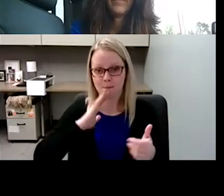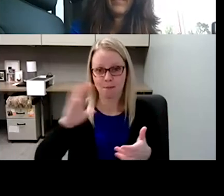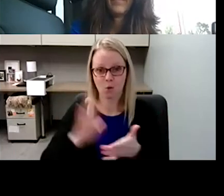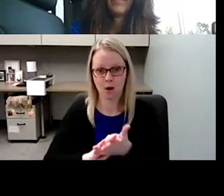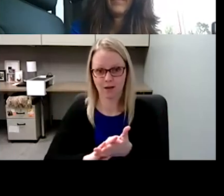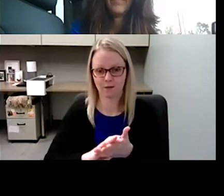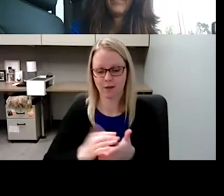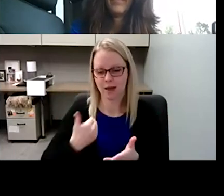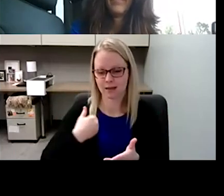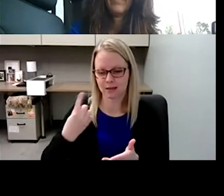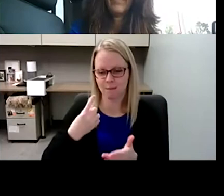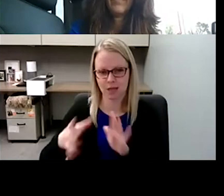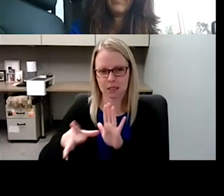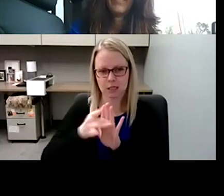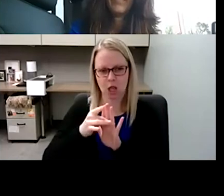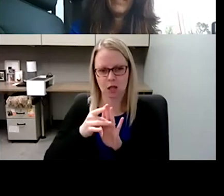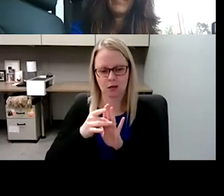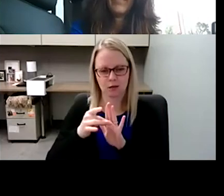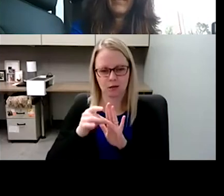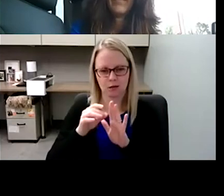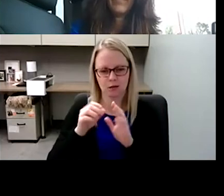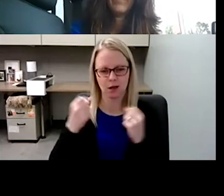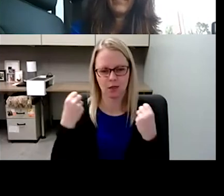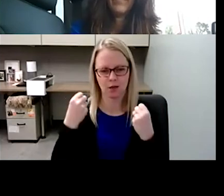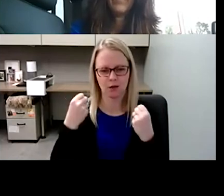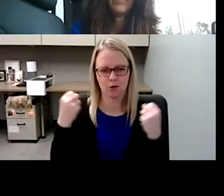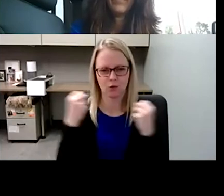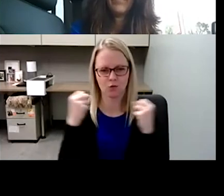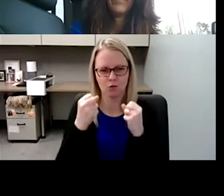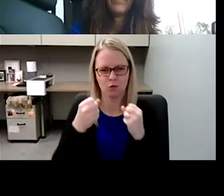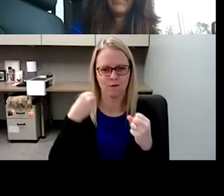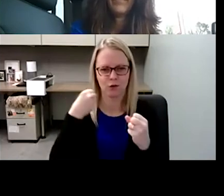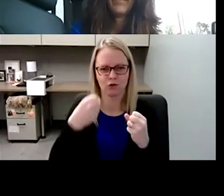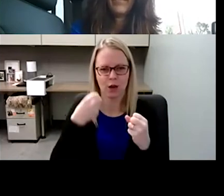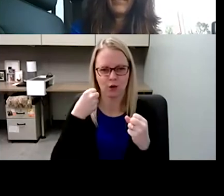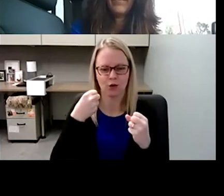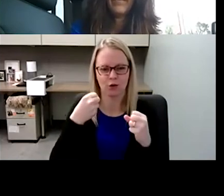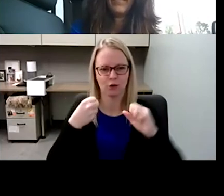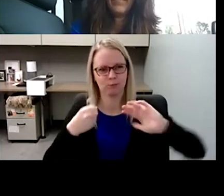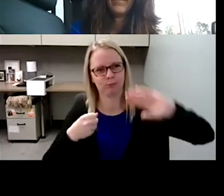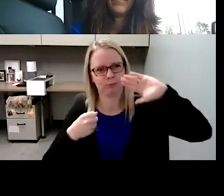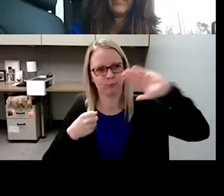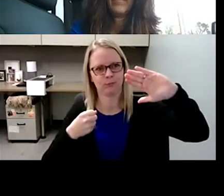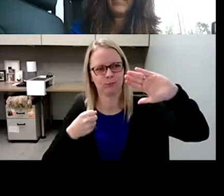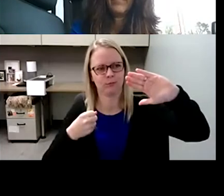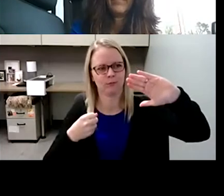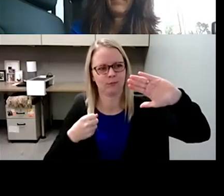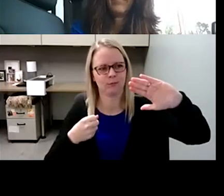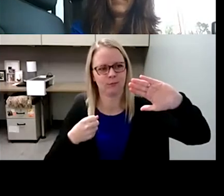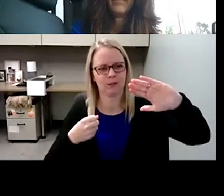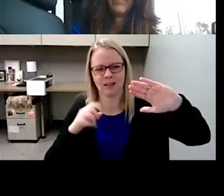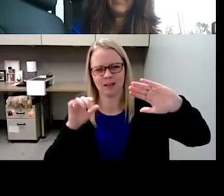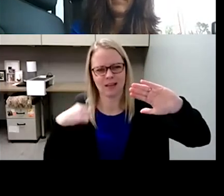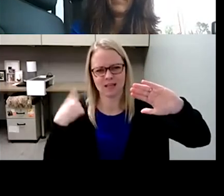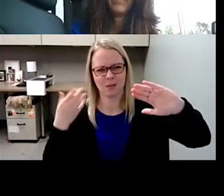refrigerator. Had this on the refrigerator forever, and it's an unknown author, and